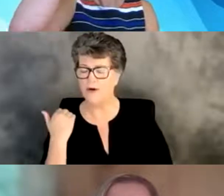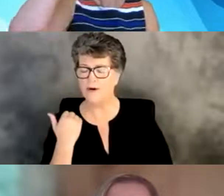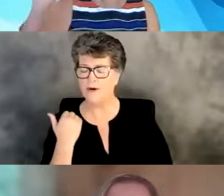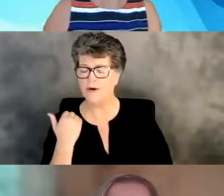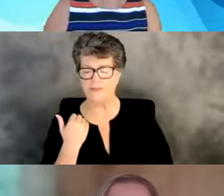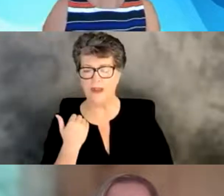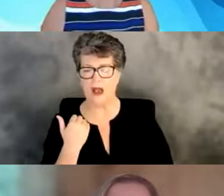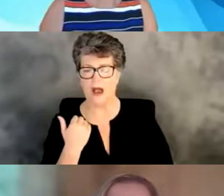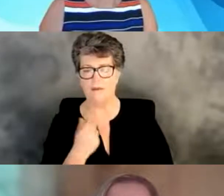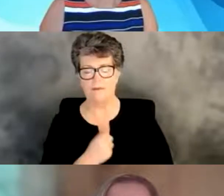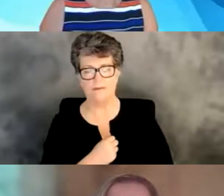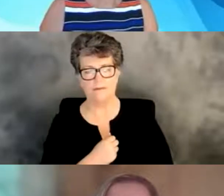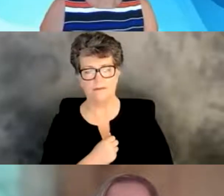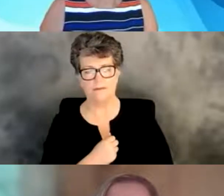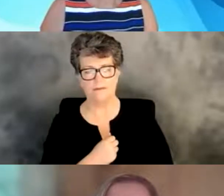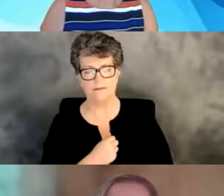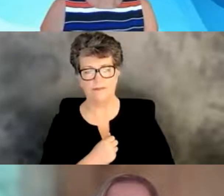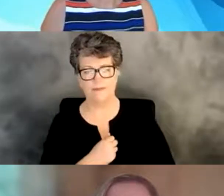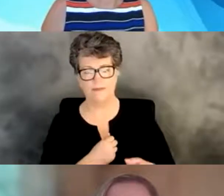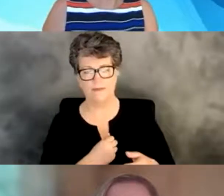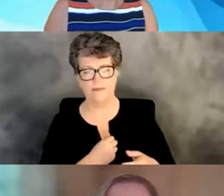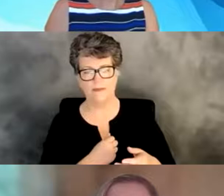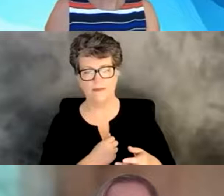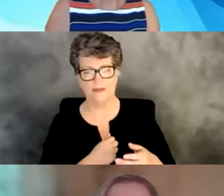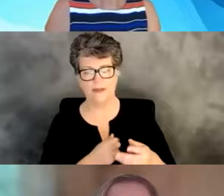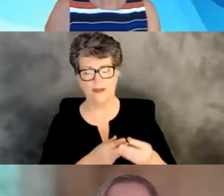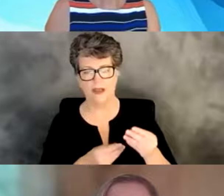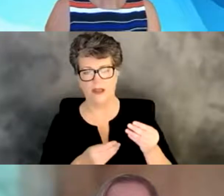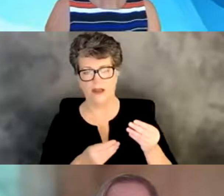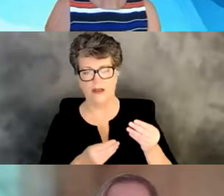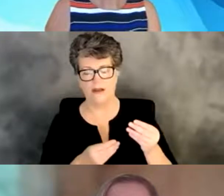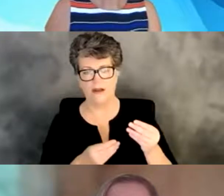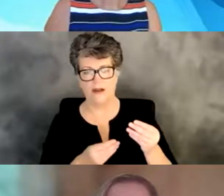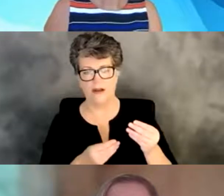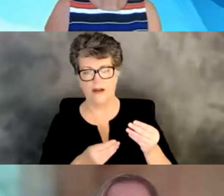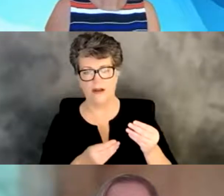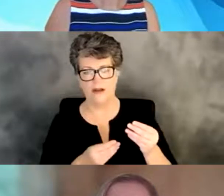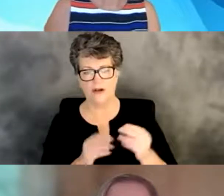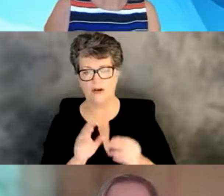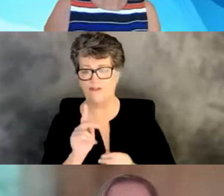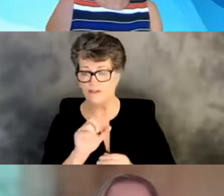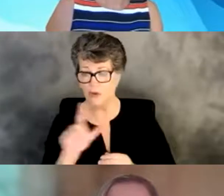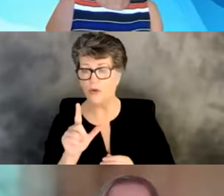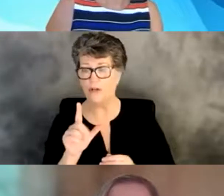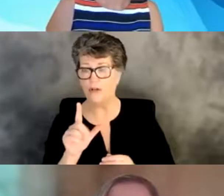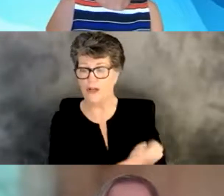about heating, cooling, and energy use, and